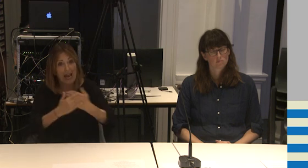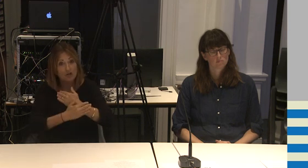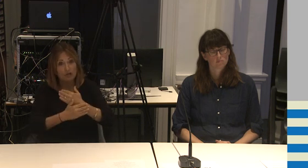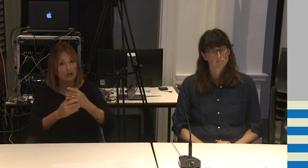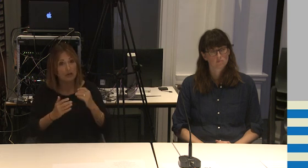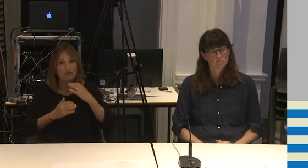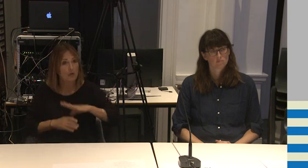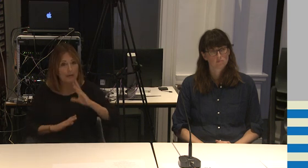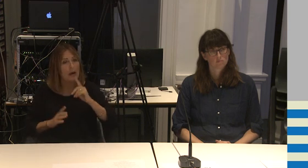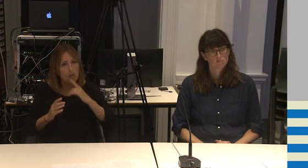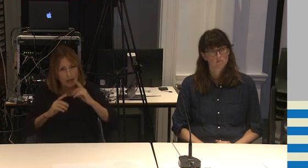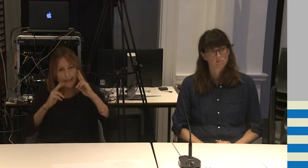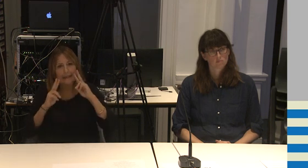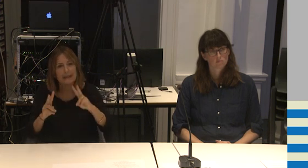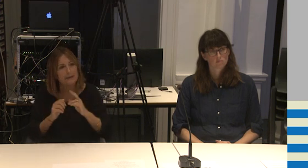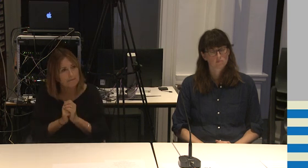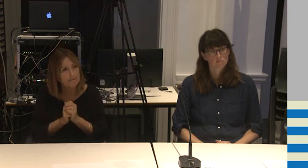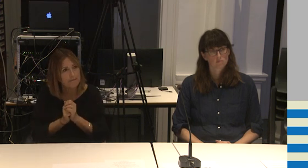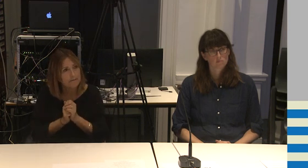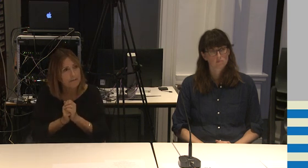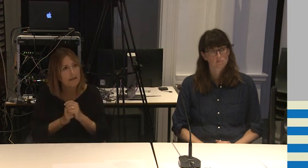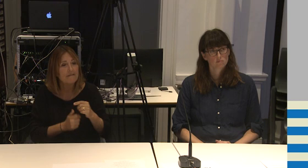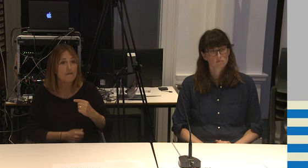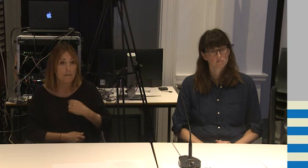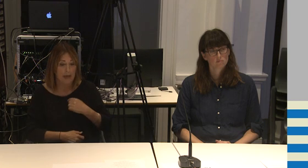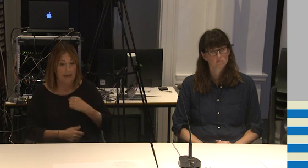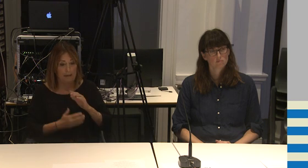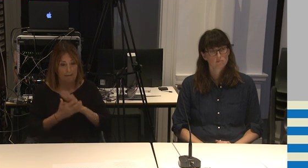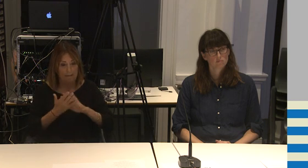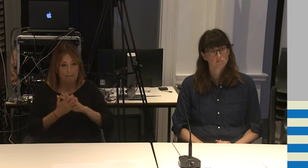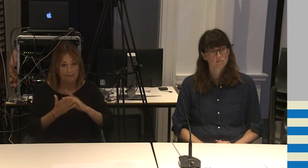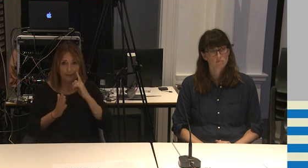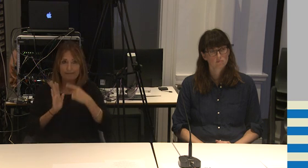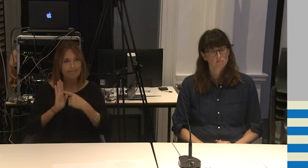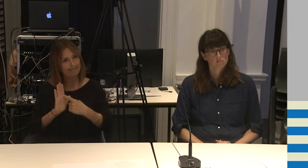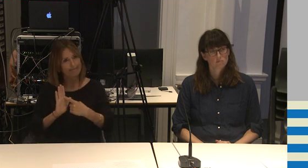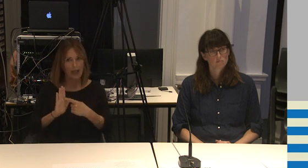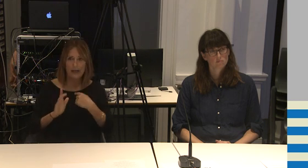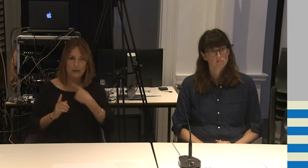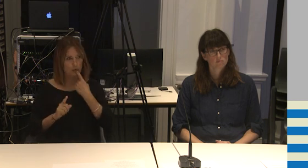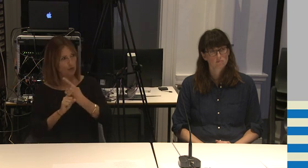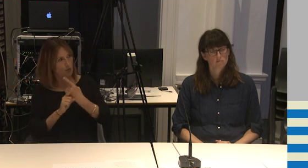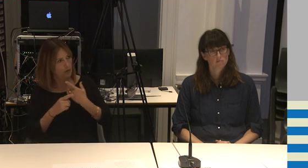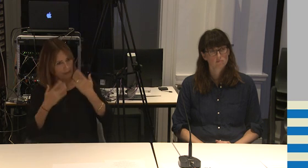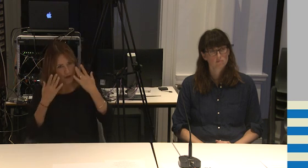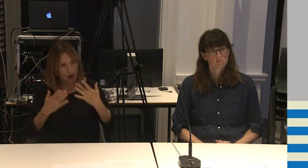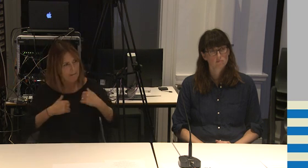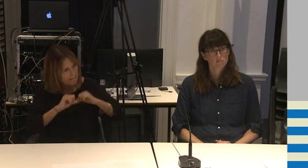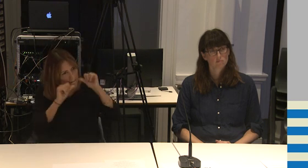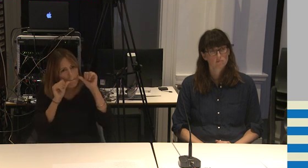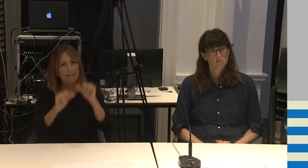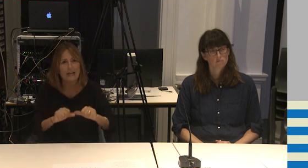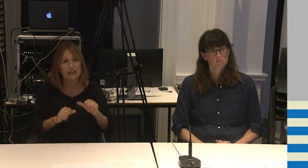they also interviewed, which whilst it isn't the best for everyone, for me, it meant that I could actually show off who I am. I could show off how passionate I am